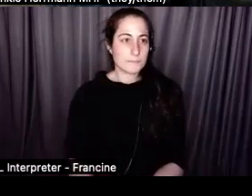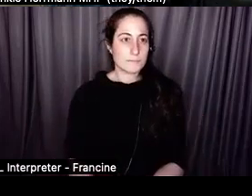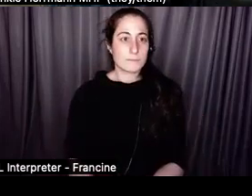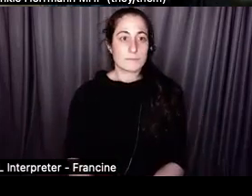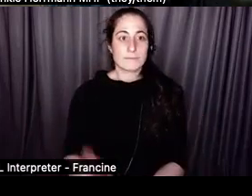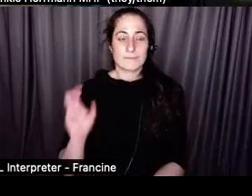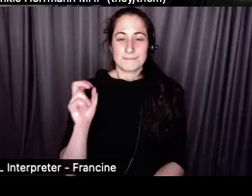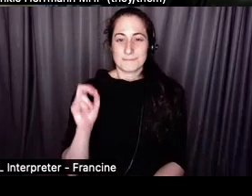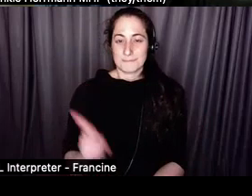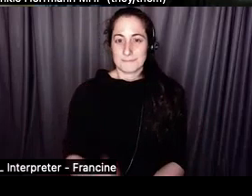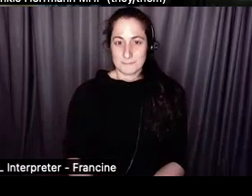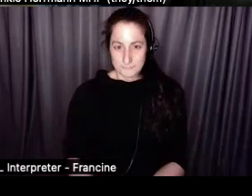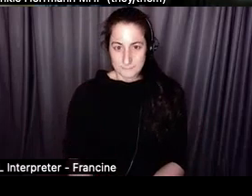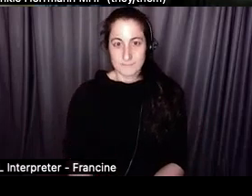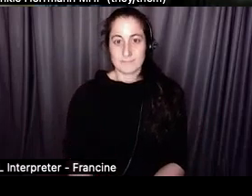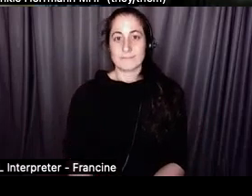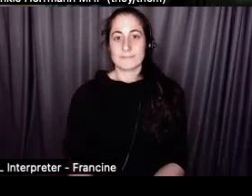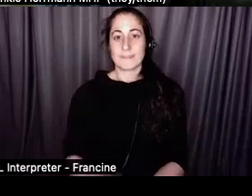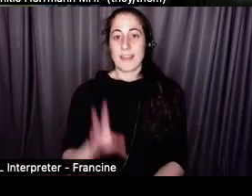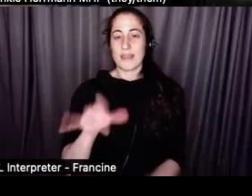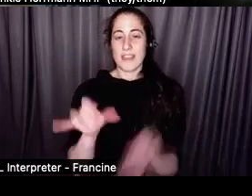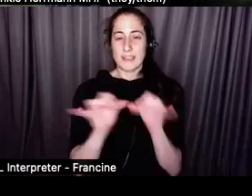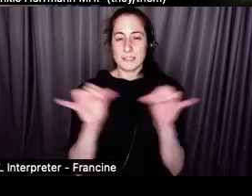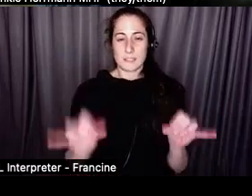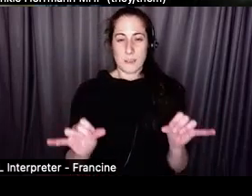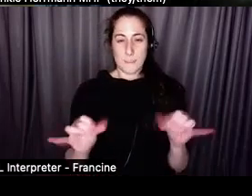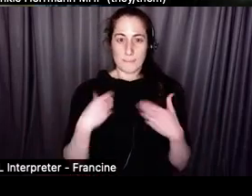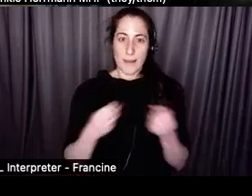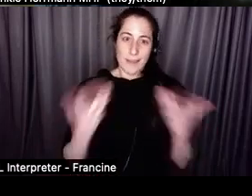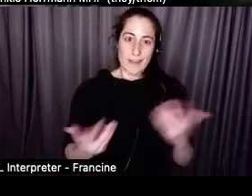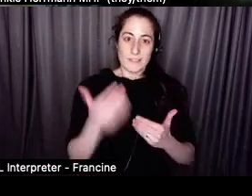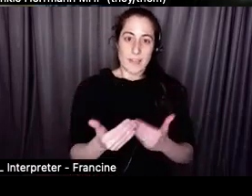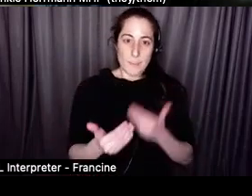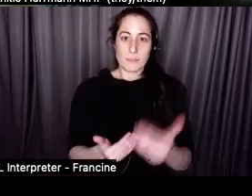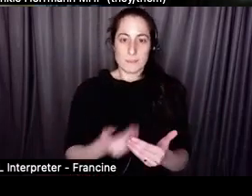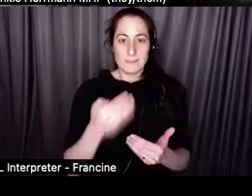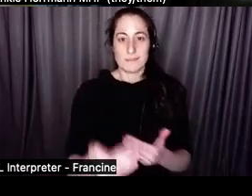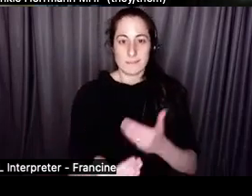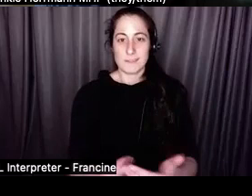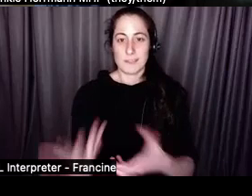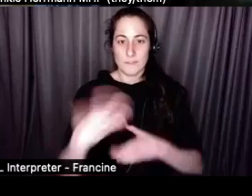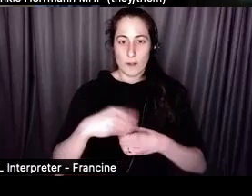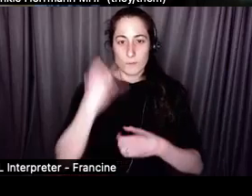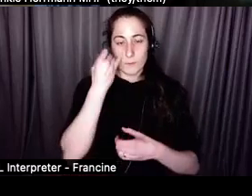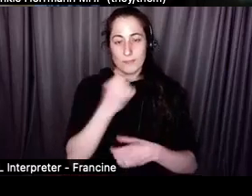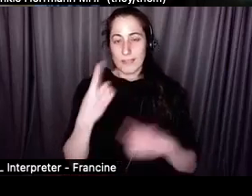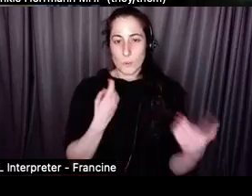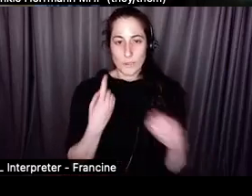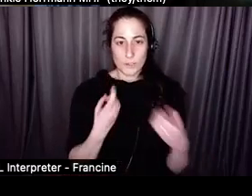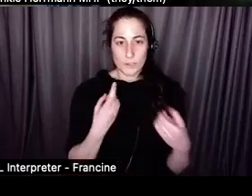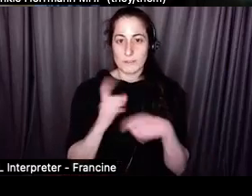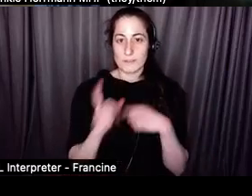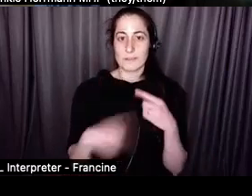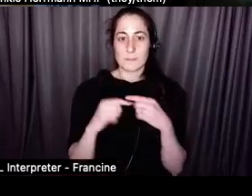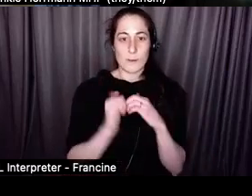So that system has a lot of steps, a lot of ins and outs. And so if you have questions about how